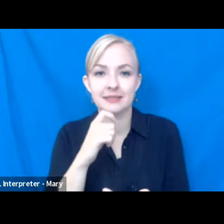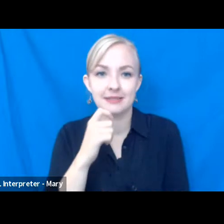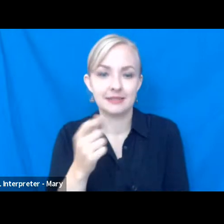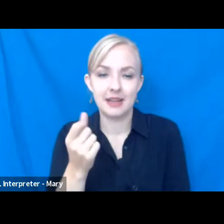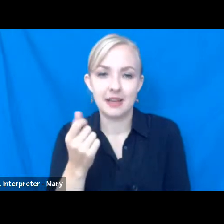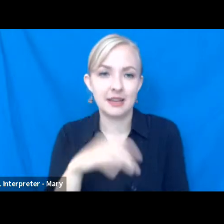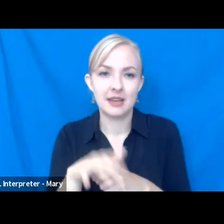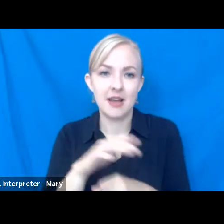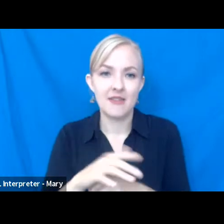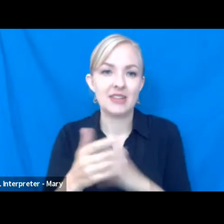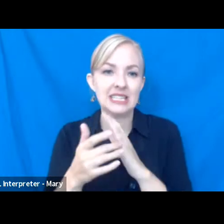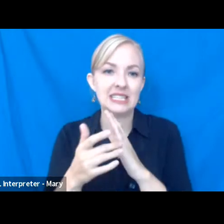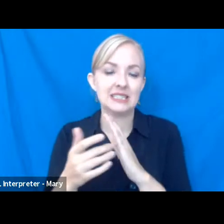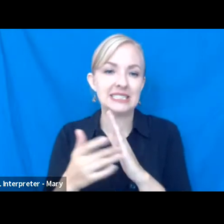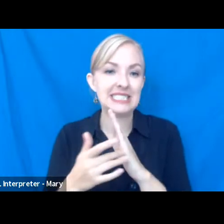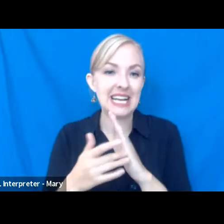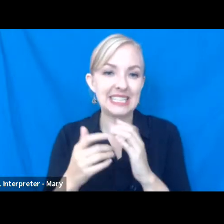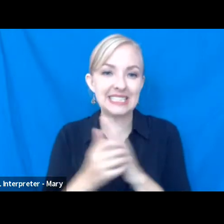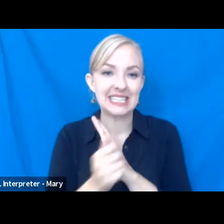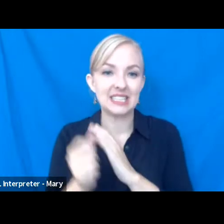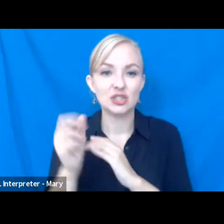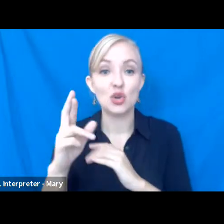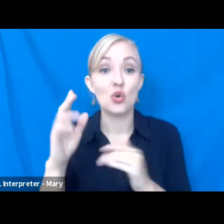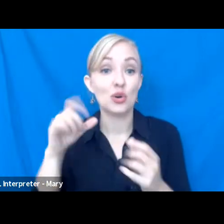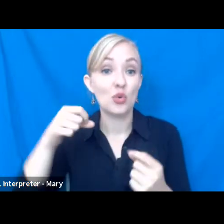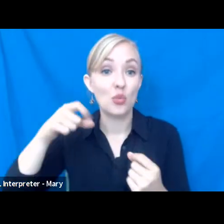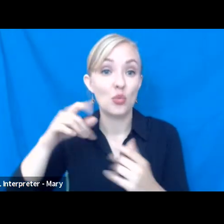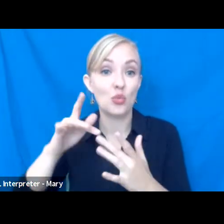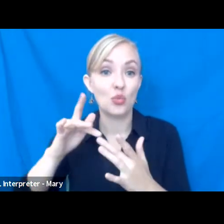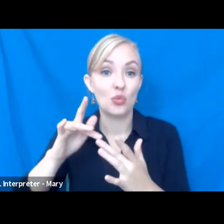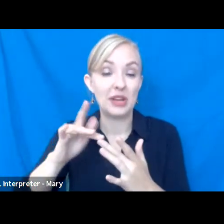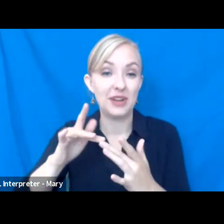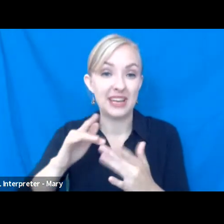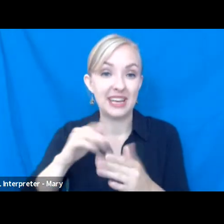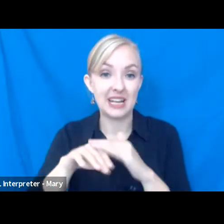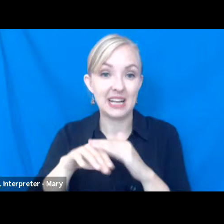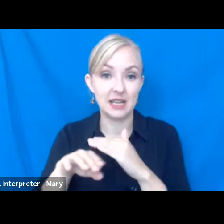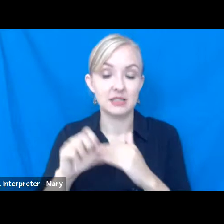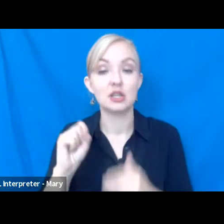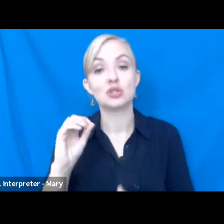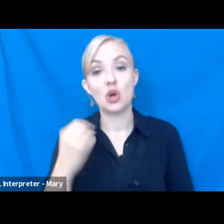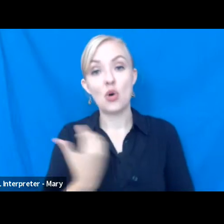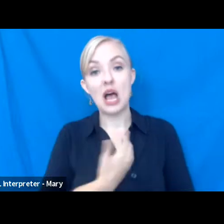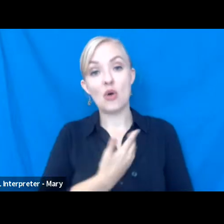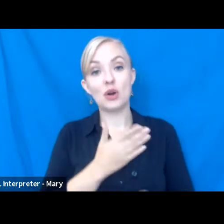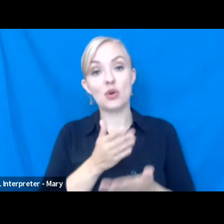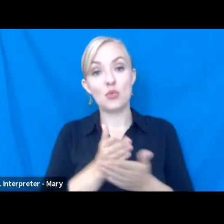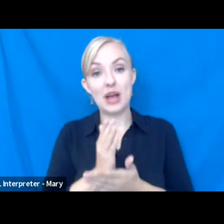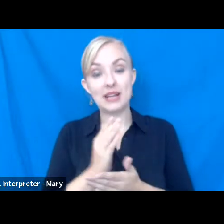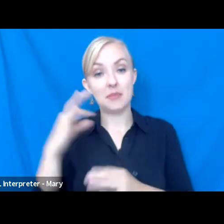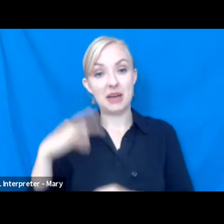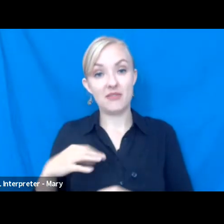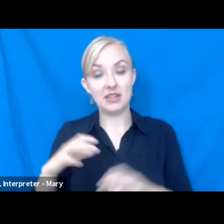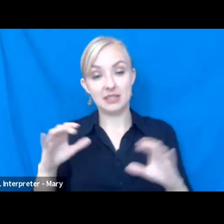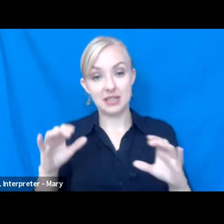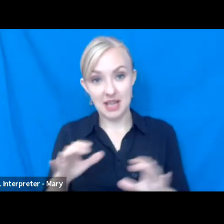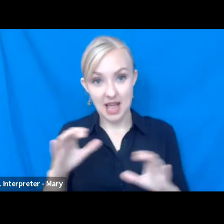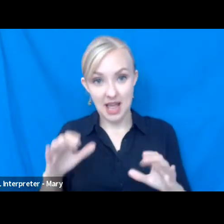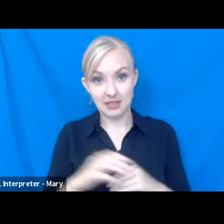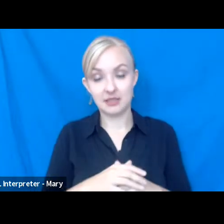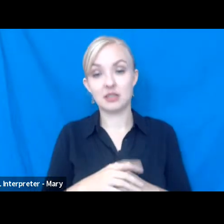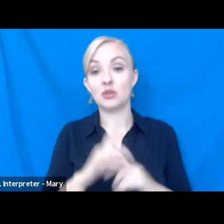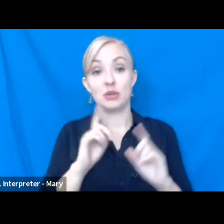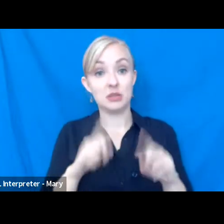technology, skills, or broadband access. So our rights and benefits access who respond to these types of